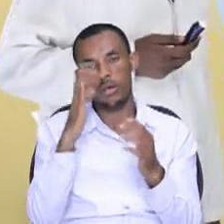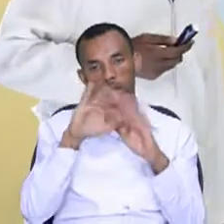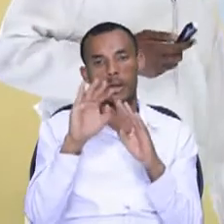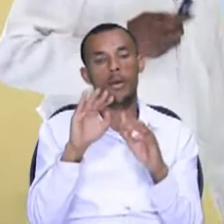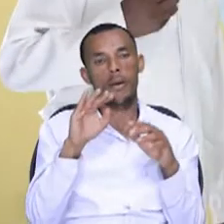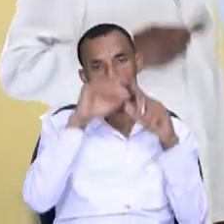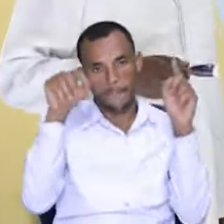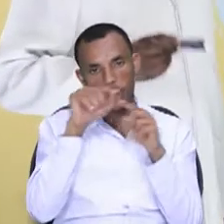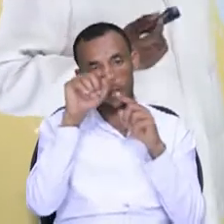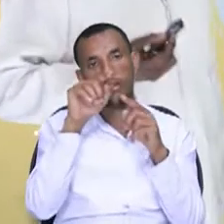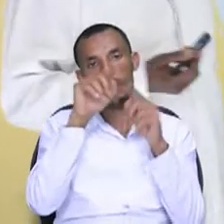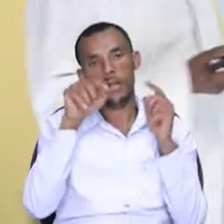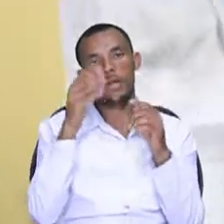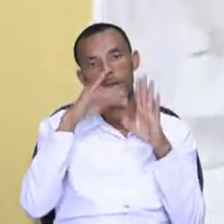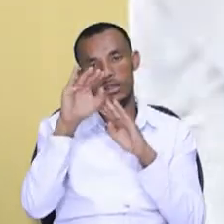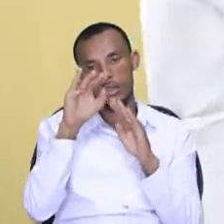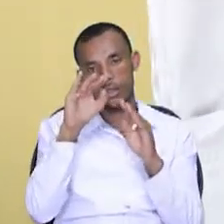So, in the year